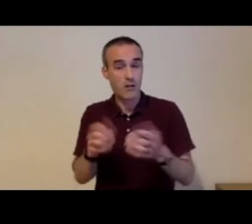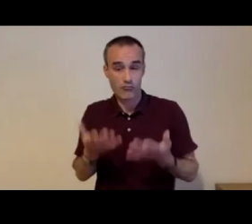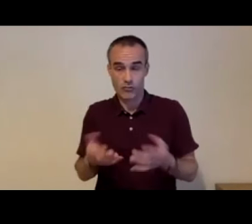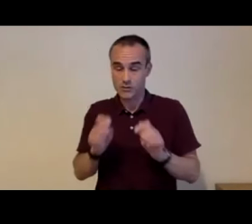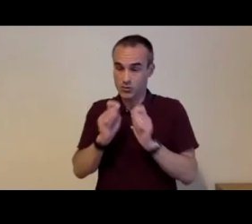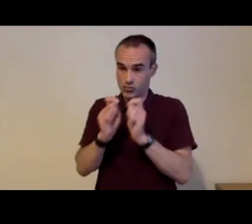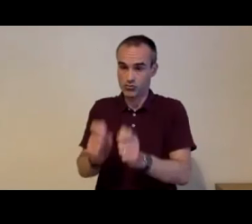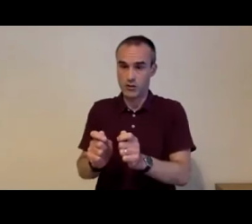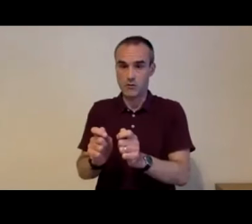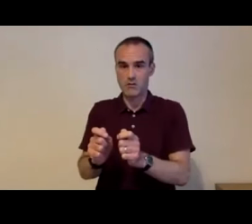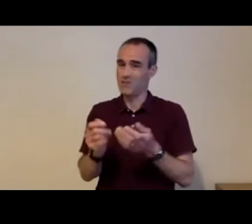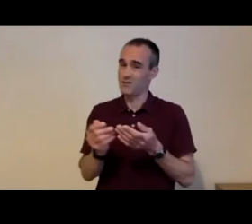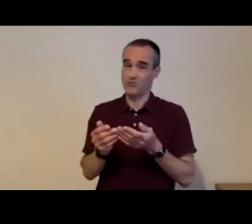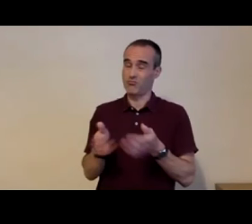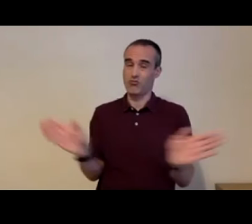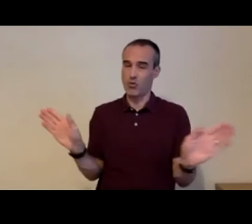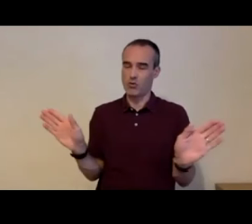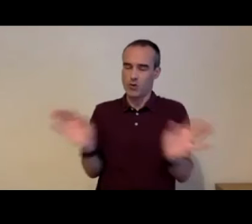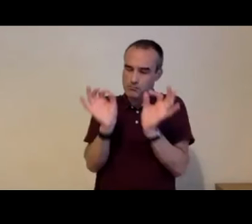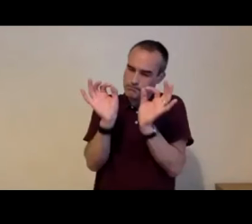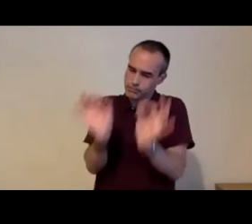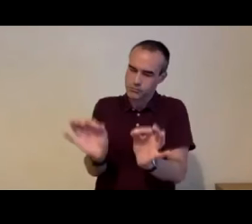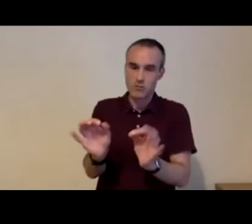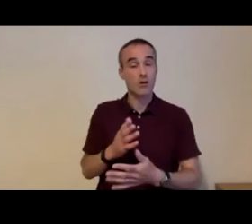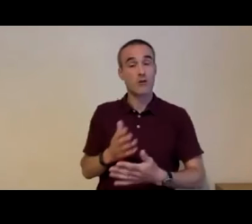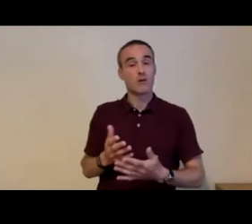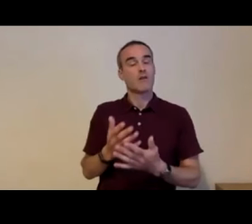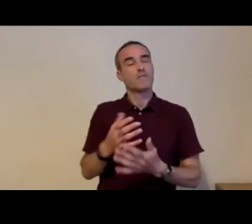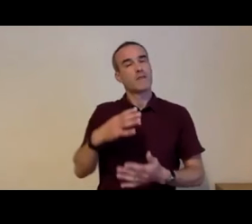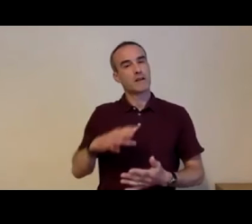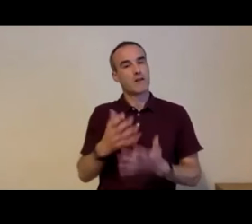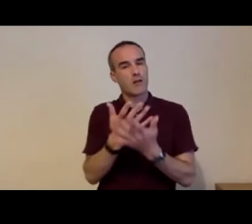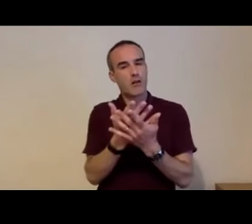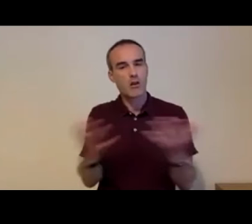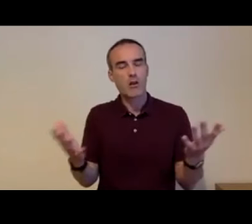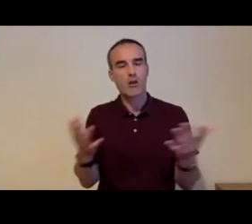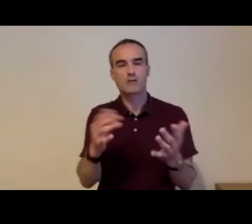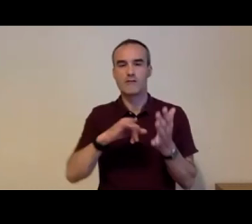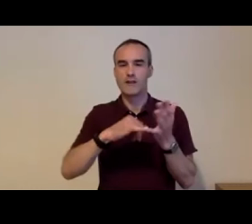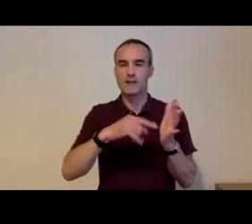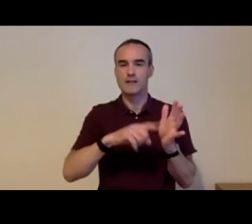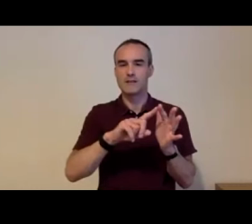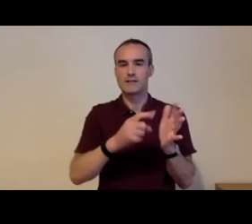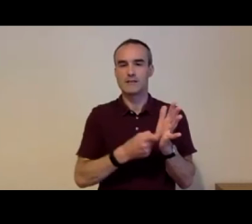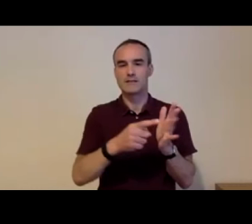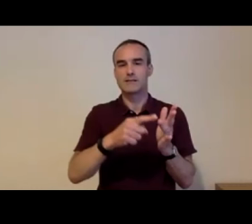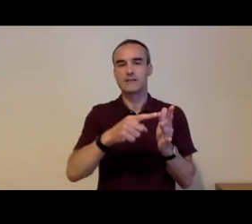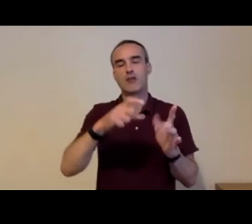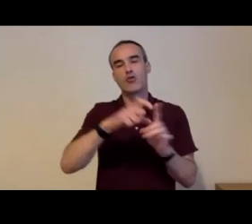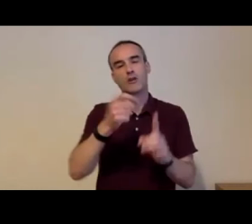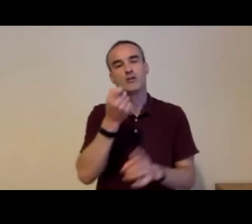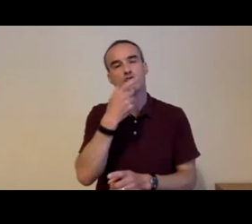rather broad brush and often involve large doses of steroids when somebody develops a hearing loss. Clearly, there's a need for a much